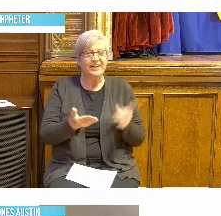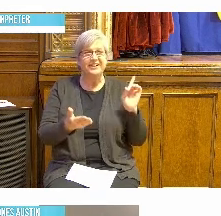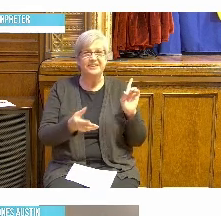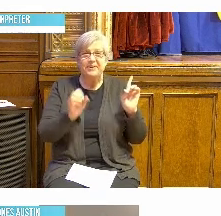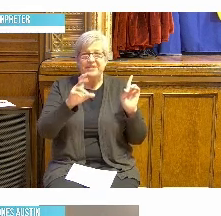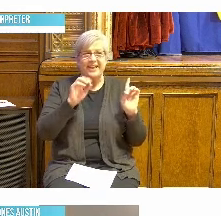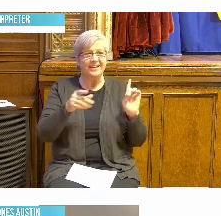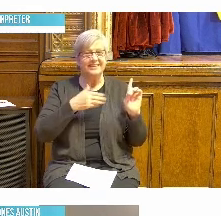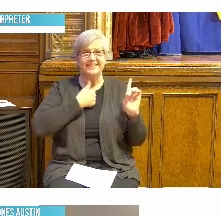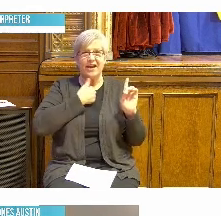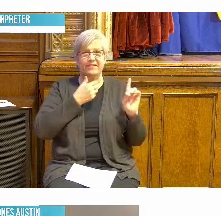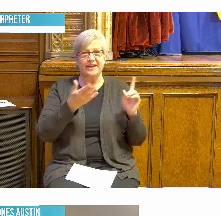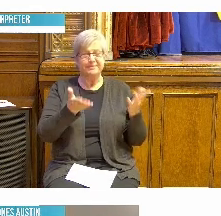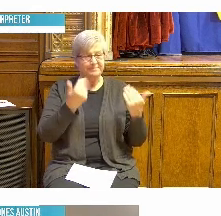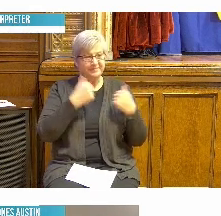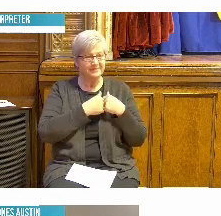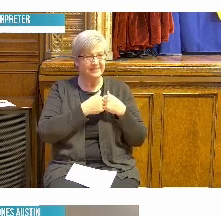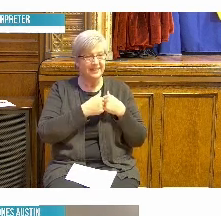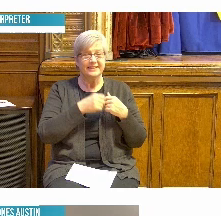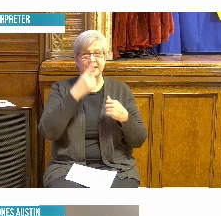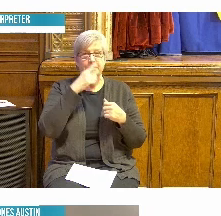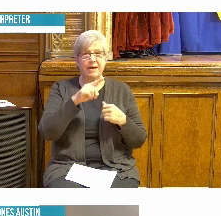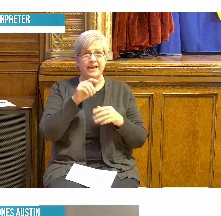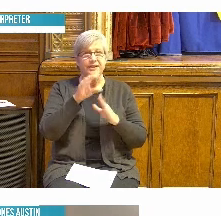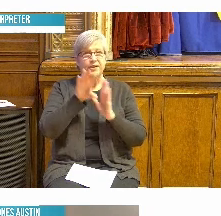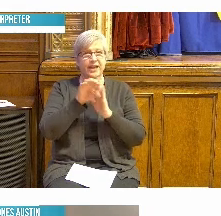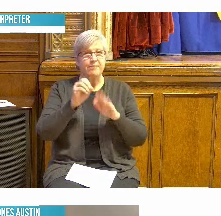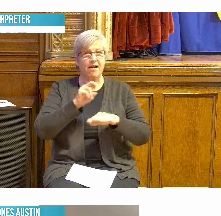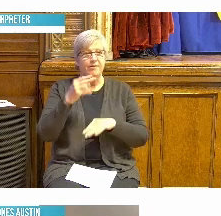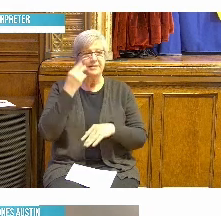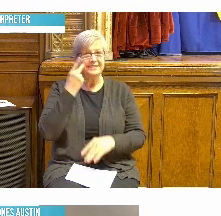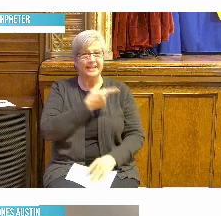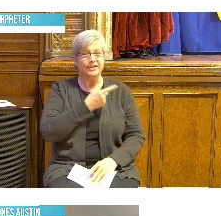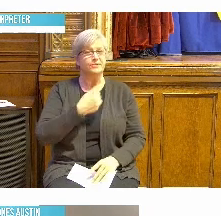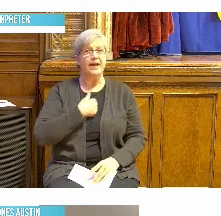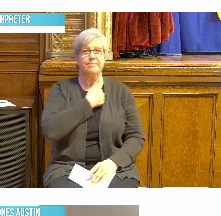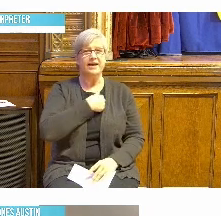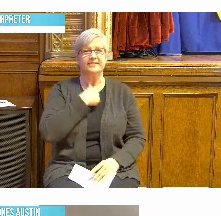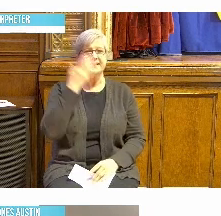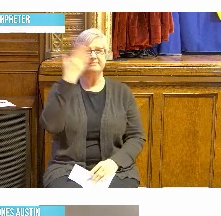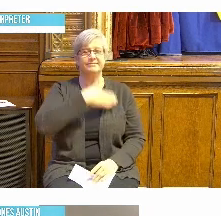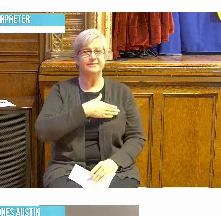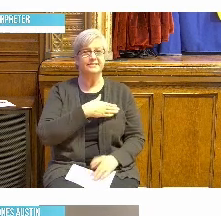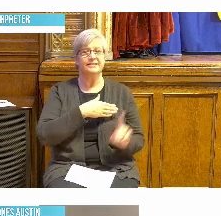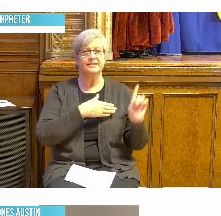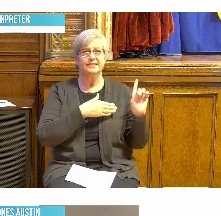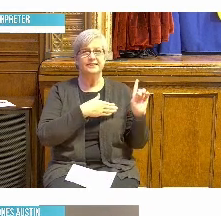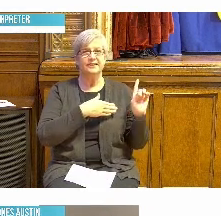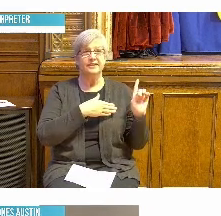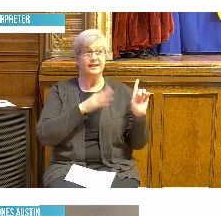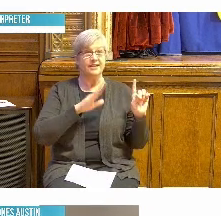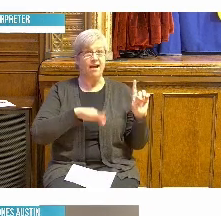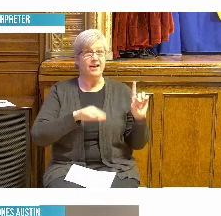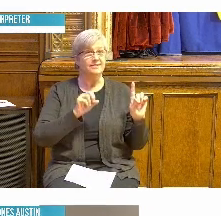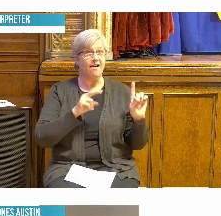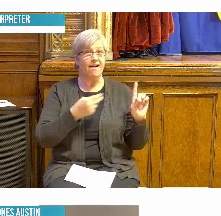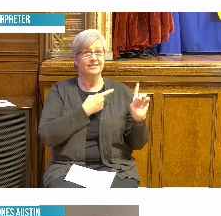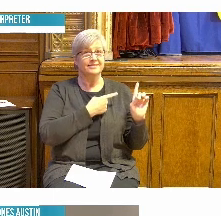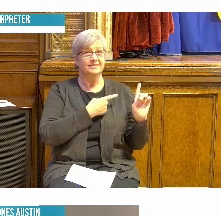right. Well, let's make room for her. If she can turn her Yep. camera on, then we can see her. So I apologize. We can't Her see you. camera is on.